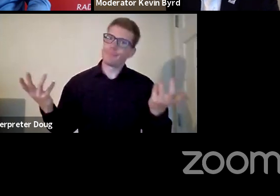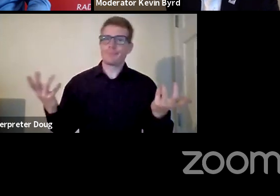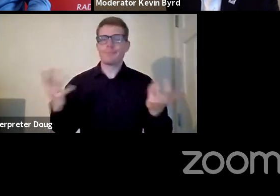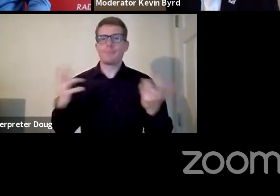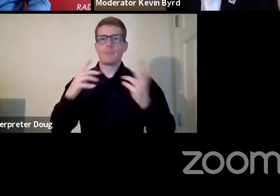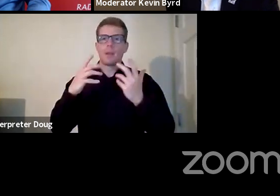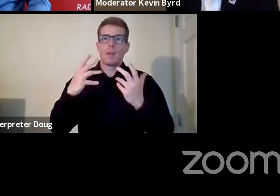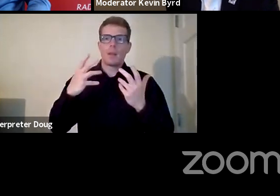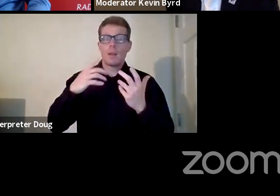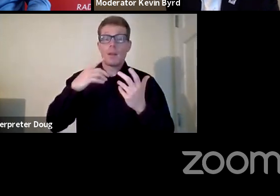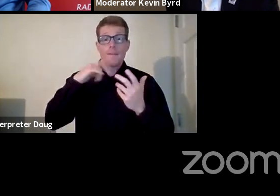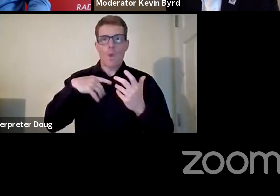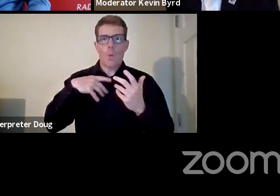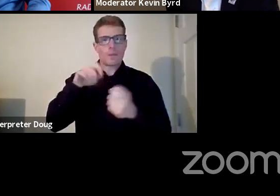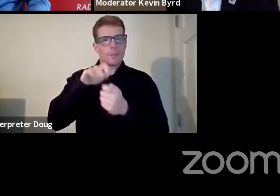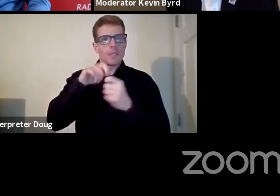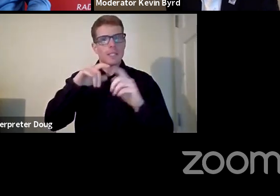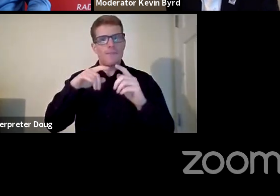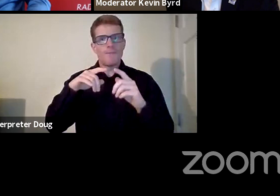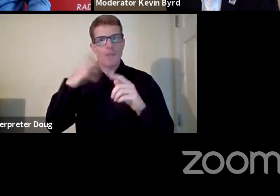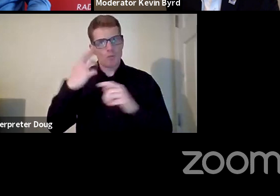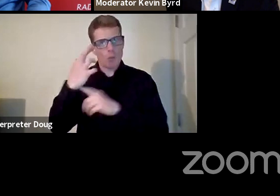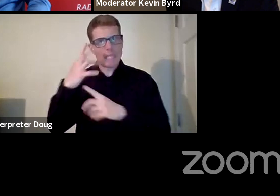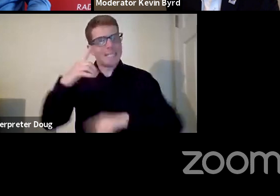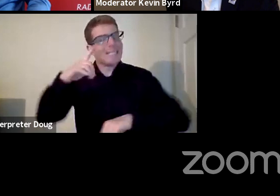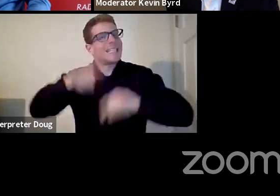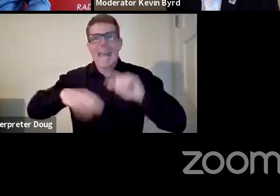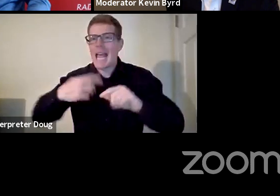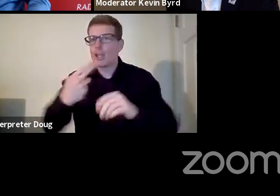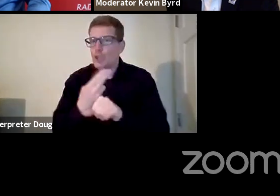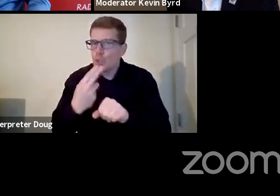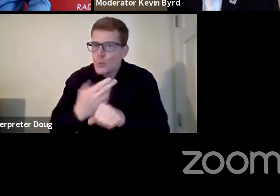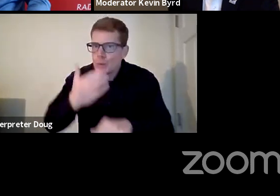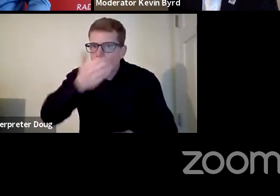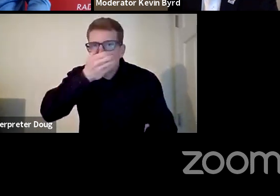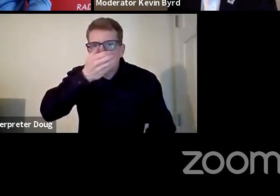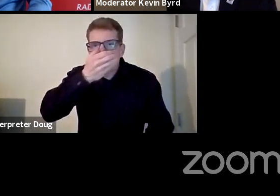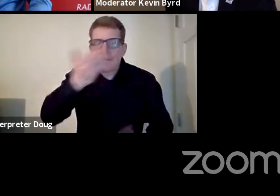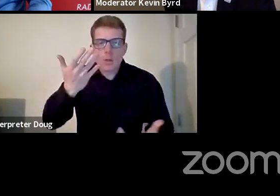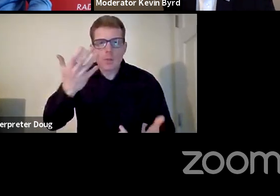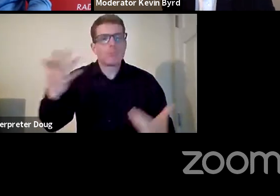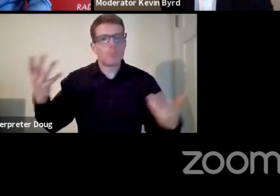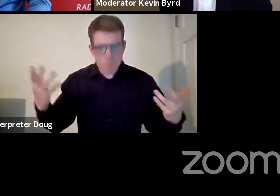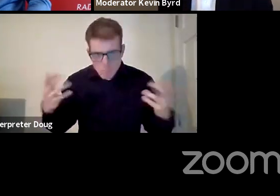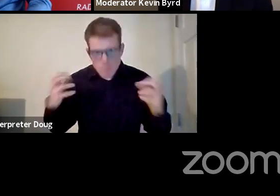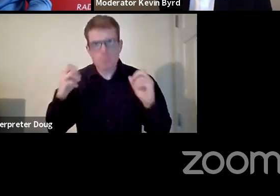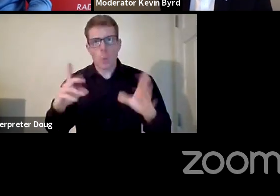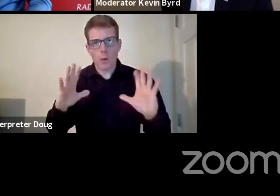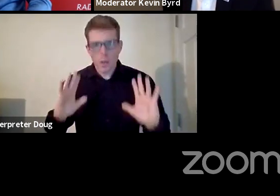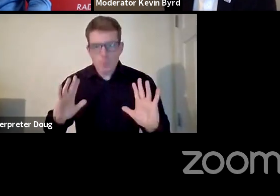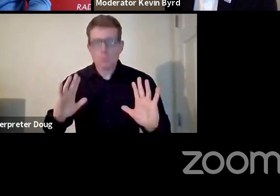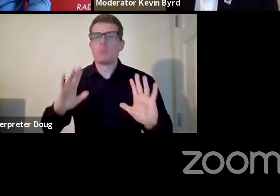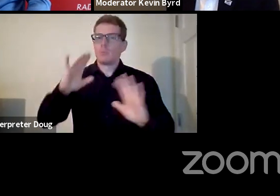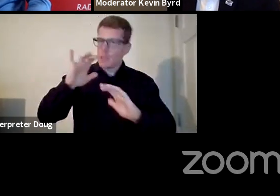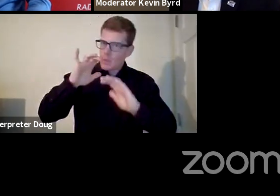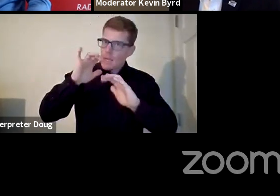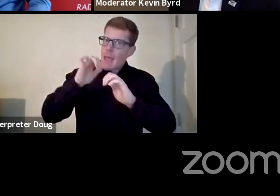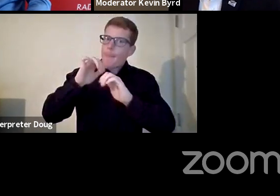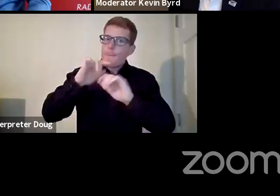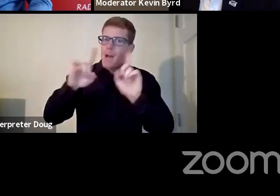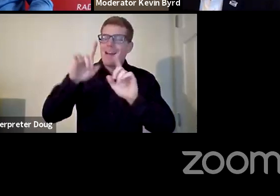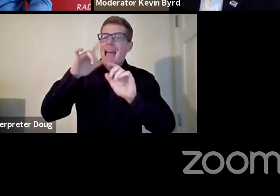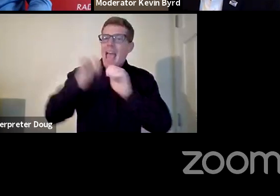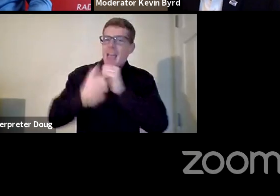face covering or should not use them. So there are all sorts of subtleties, and people are just going to have to treat everyone with respect, not jump down